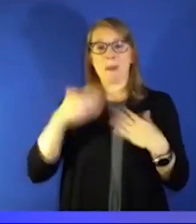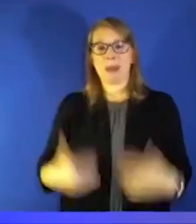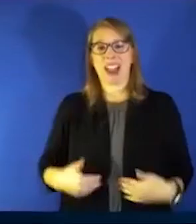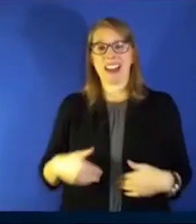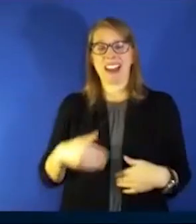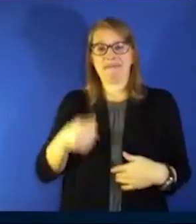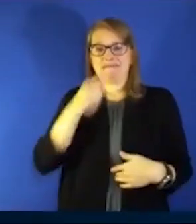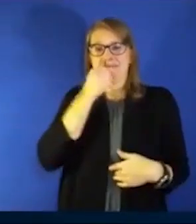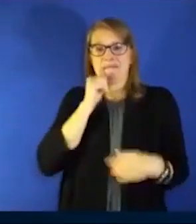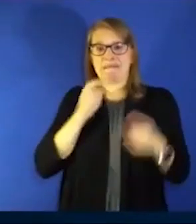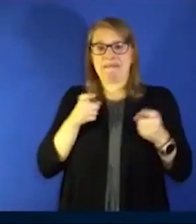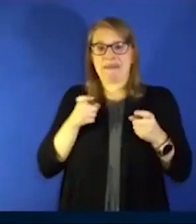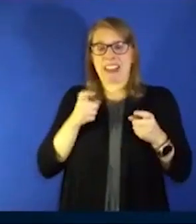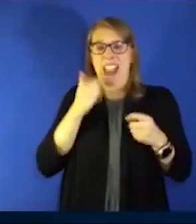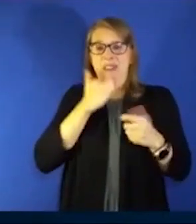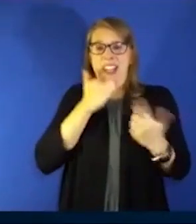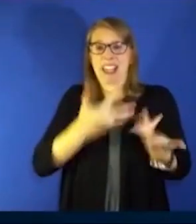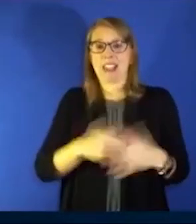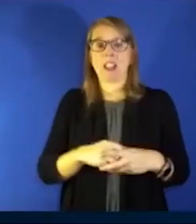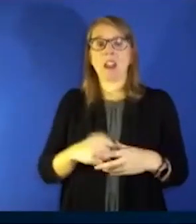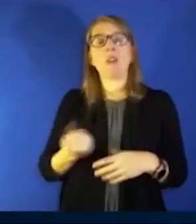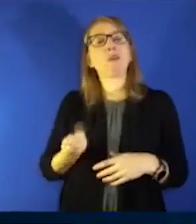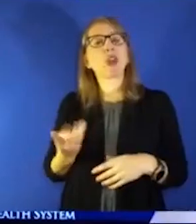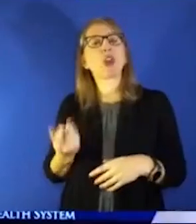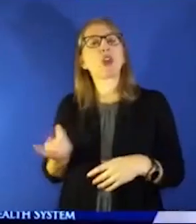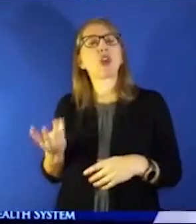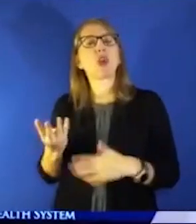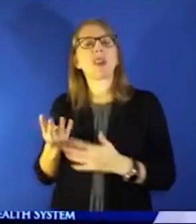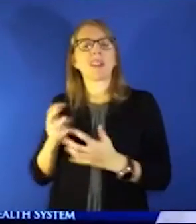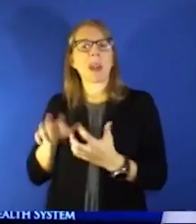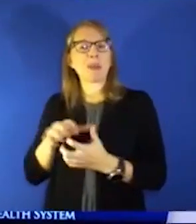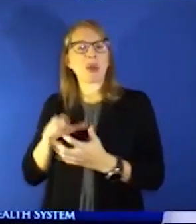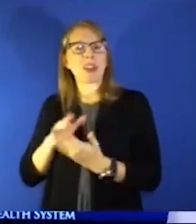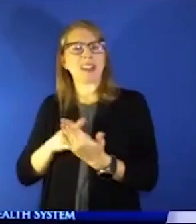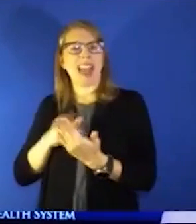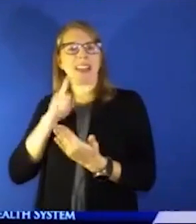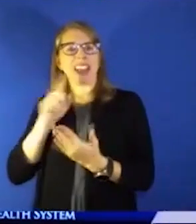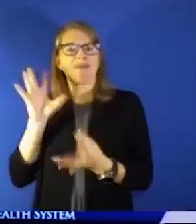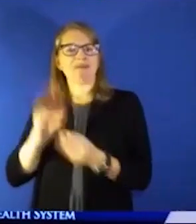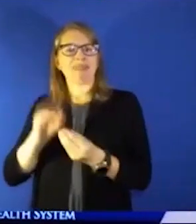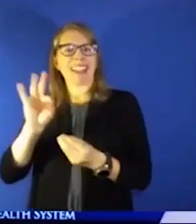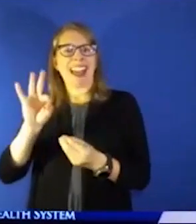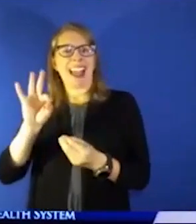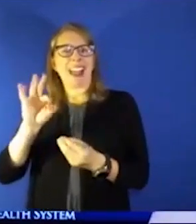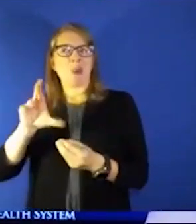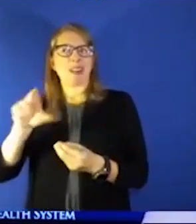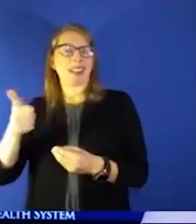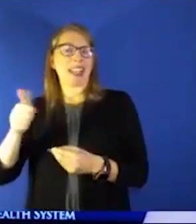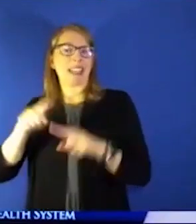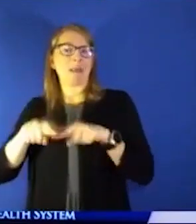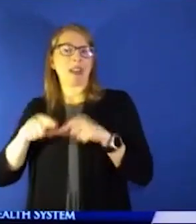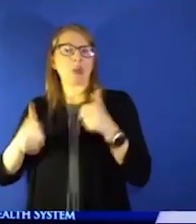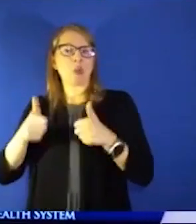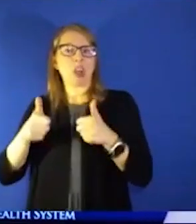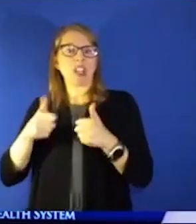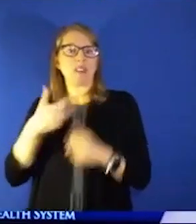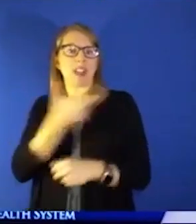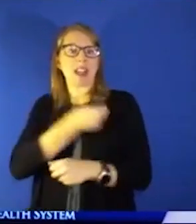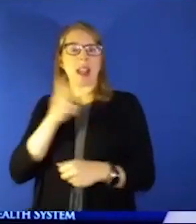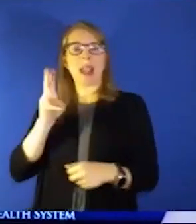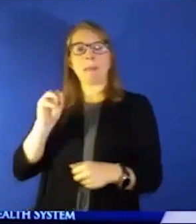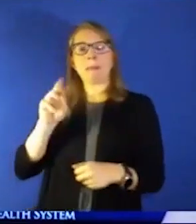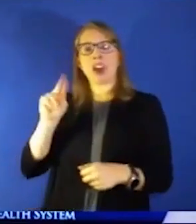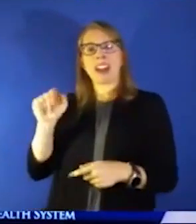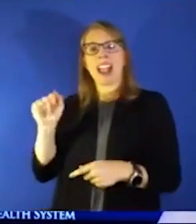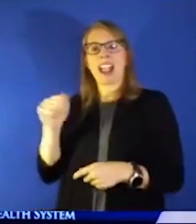body. Yeah, there's very few components, I think 9 or 10, depending on what vaccine you're looking at. Again, we're talking about just the mRNA vaccines right now,